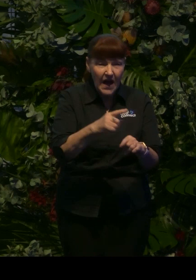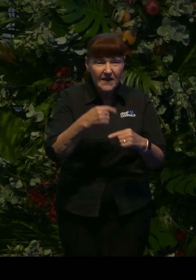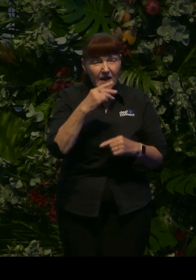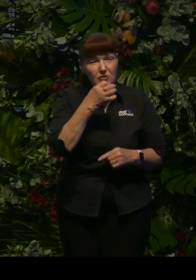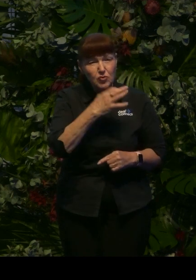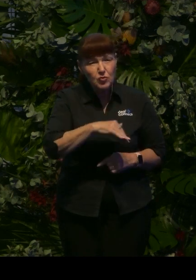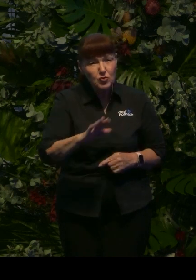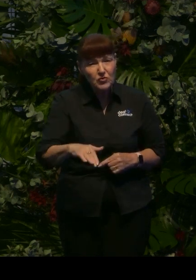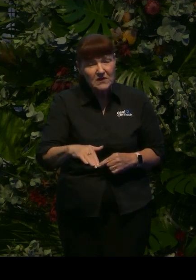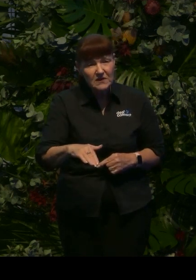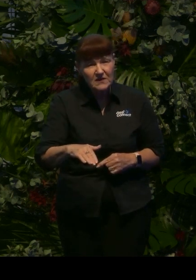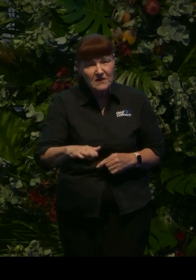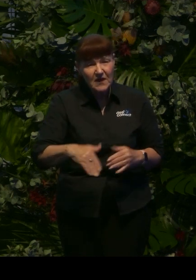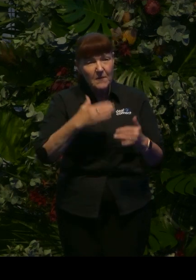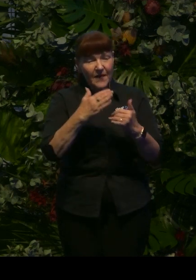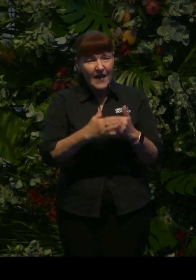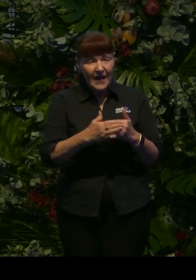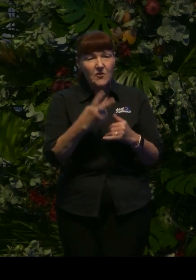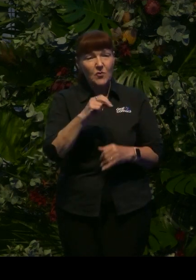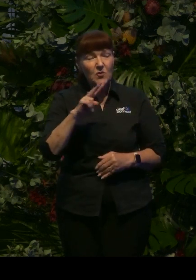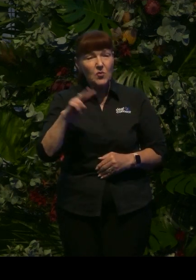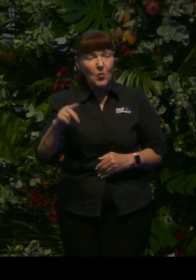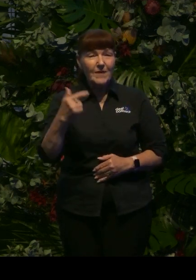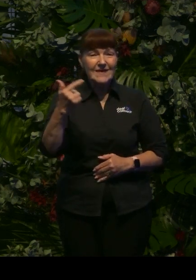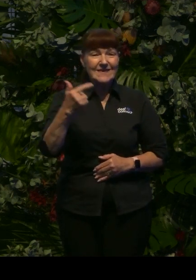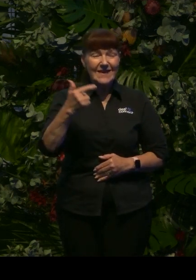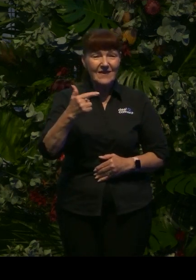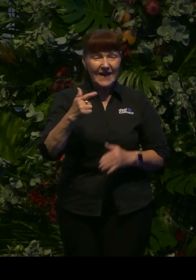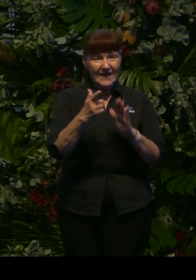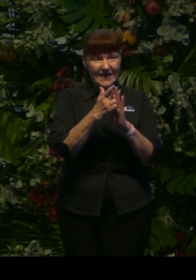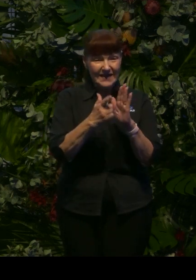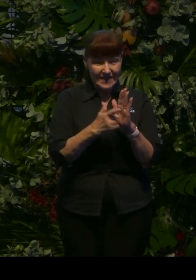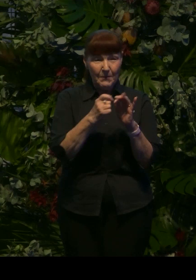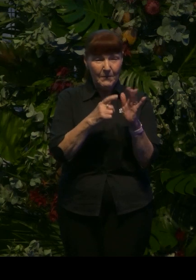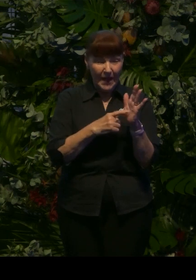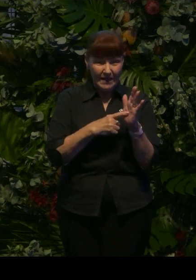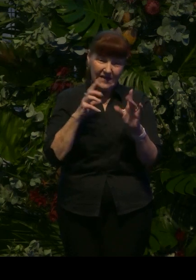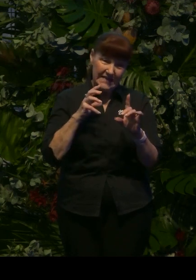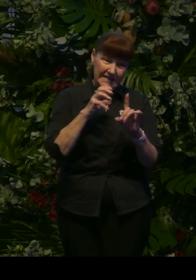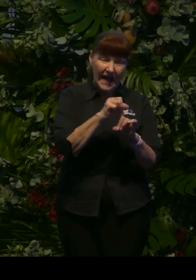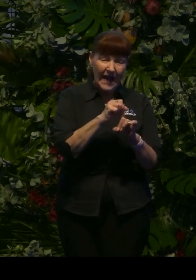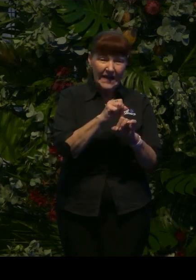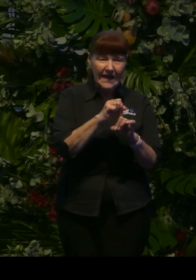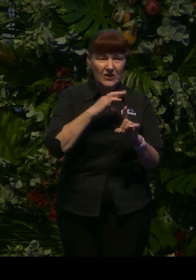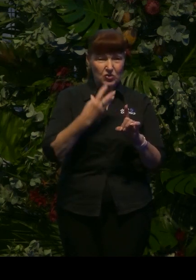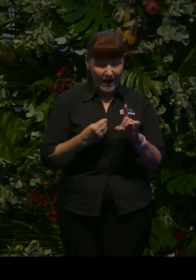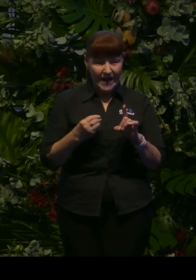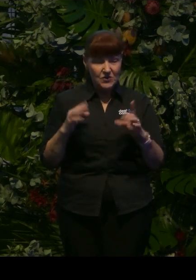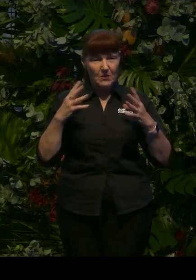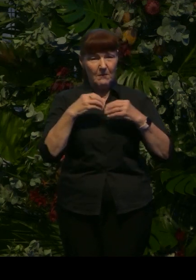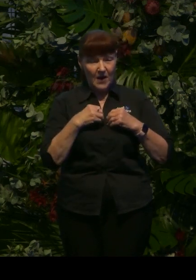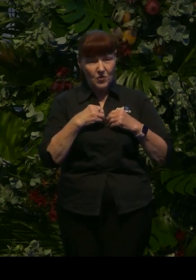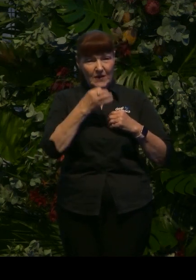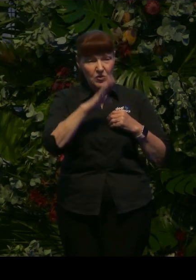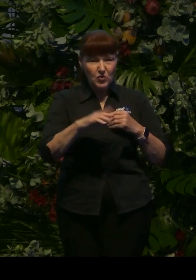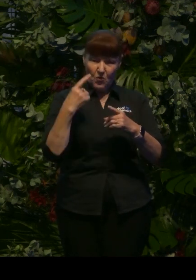end of the 22 legislative session, a record number of 17 bills attacking transgender and non-binary children passed into